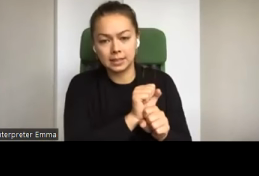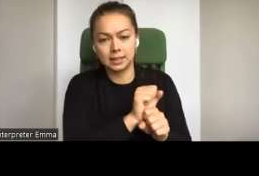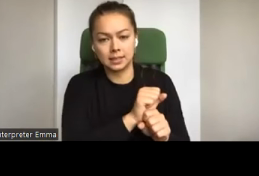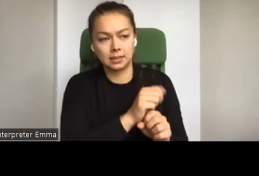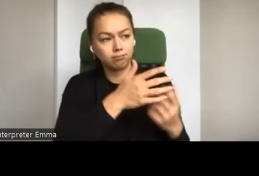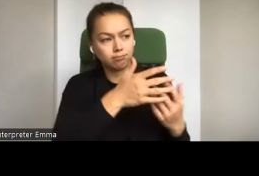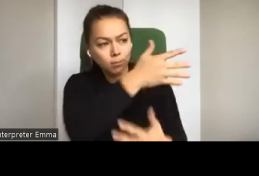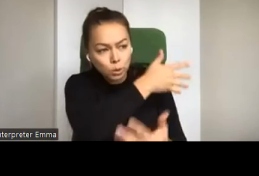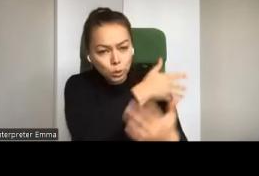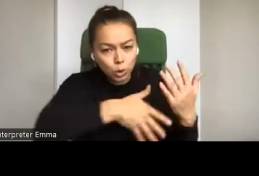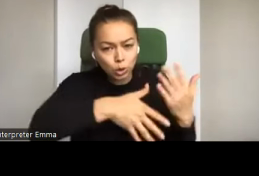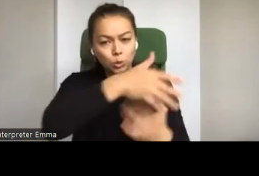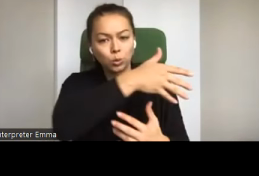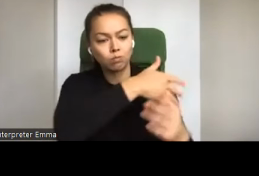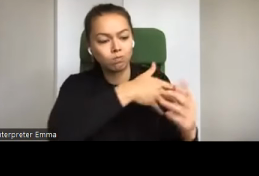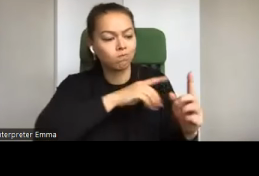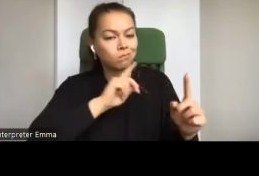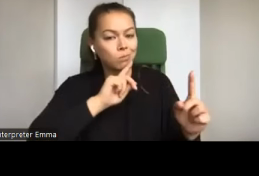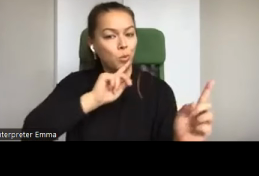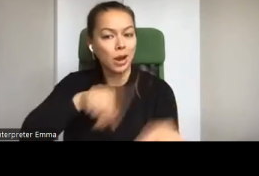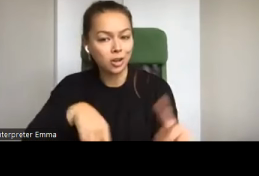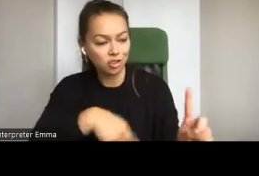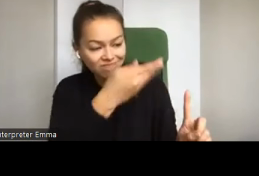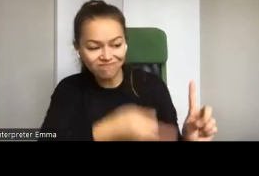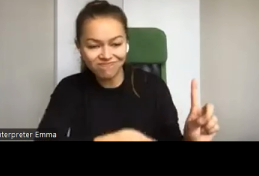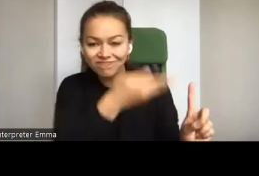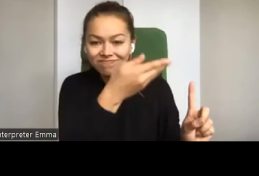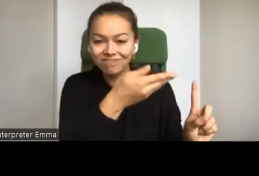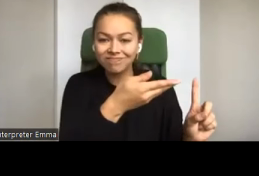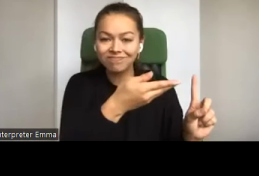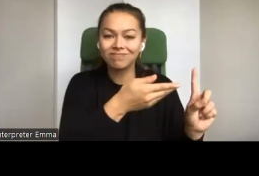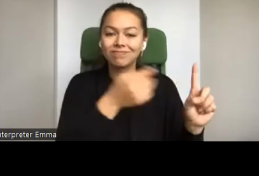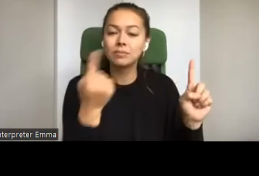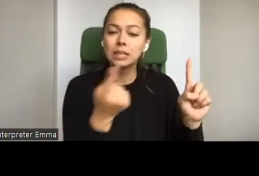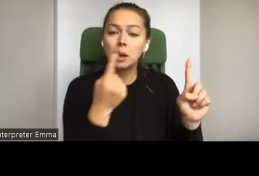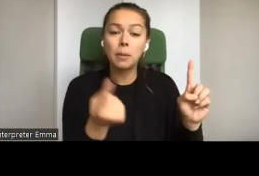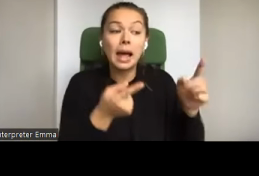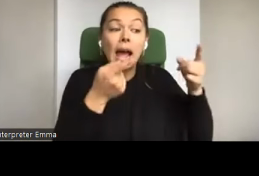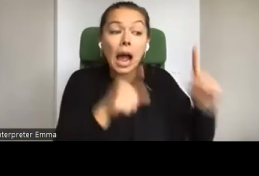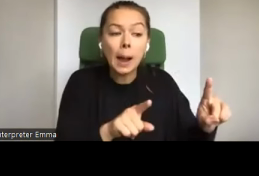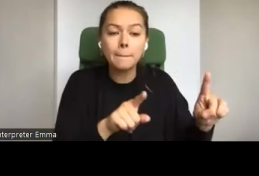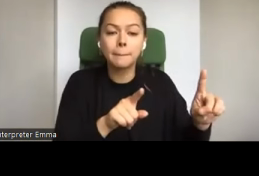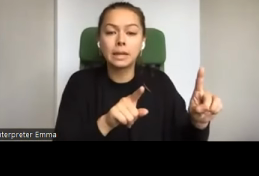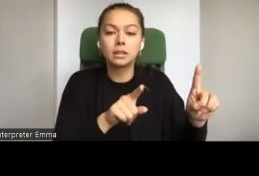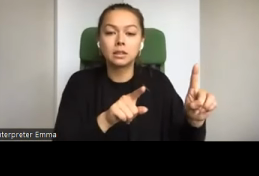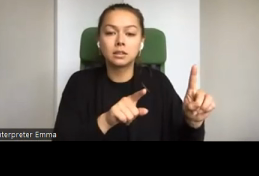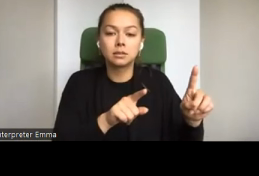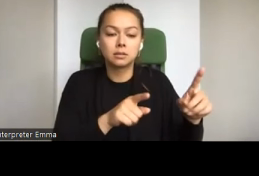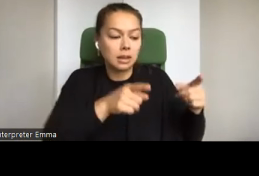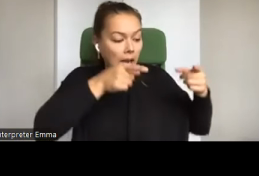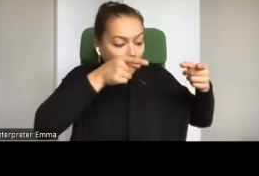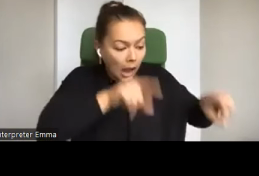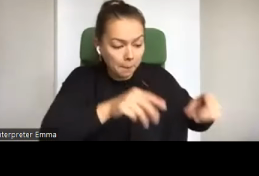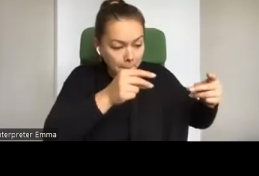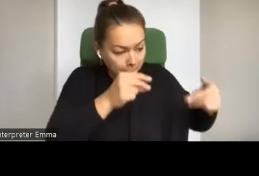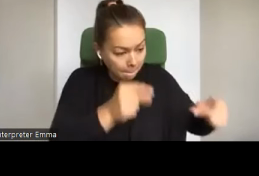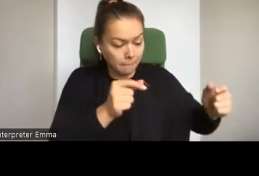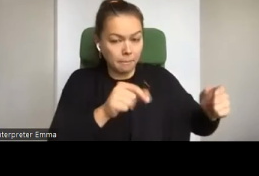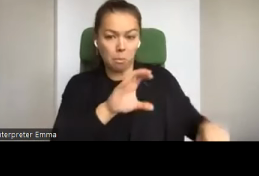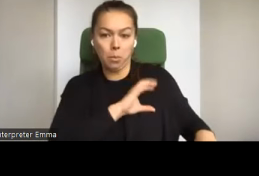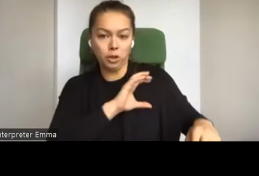is produced. When something happens, the police come, the emergency medical services come.